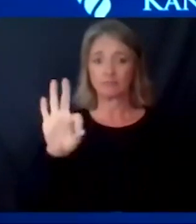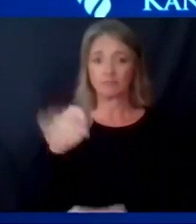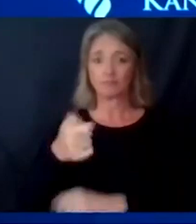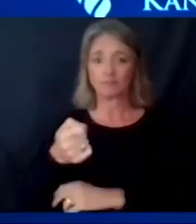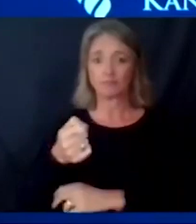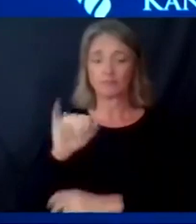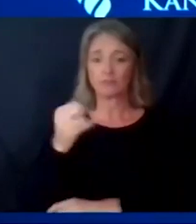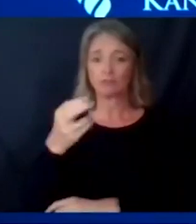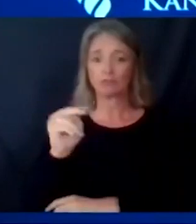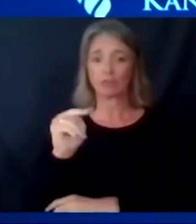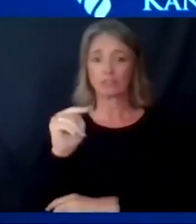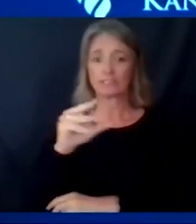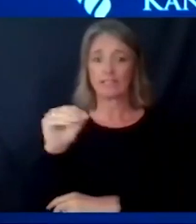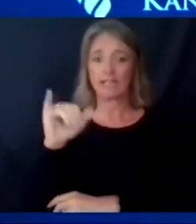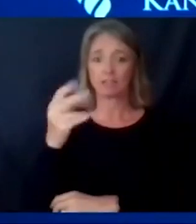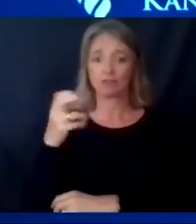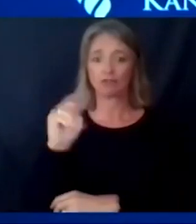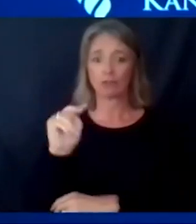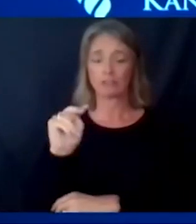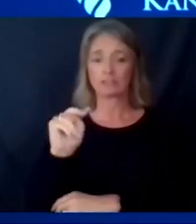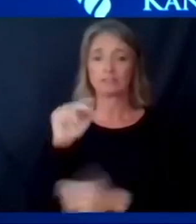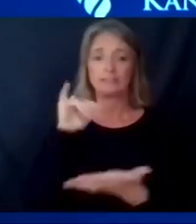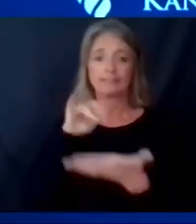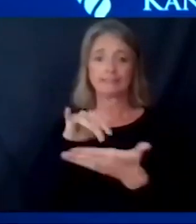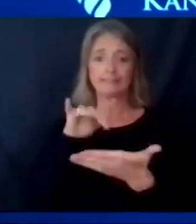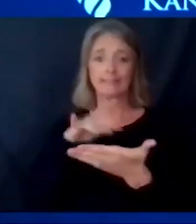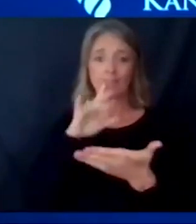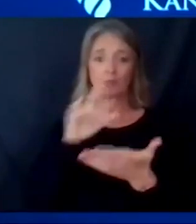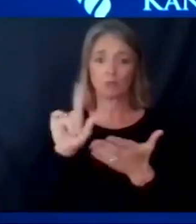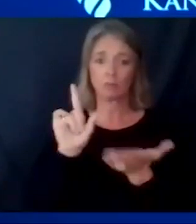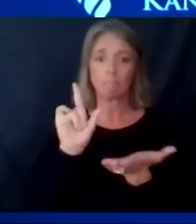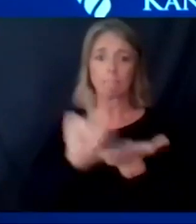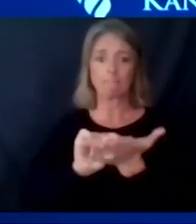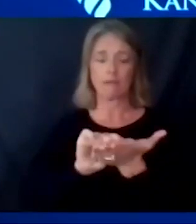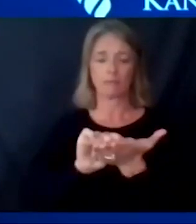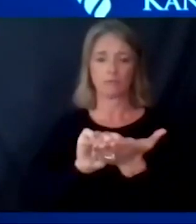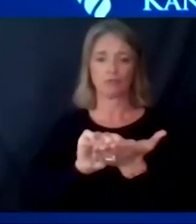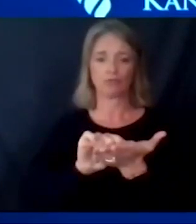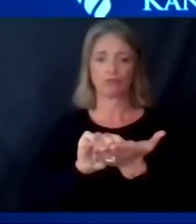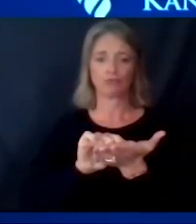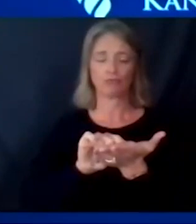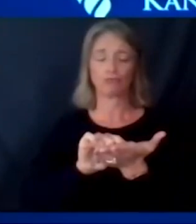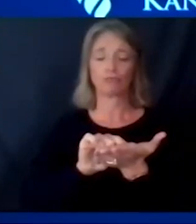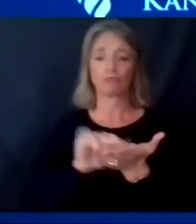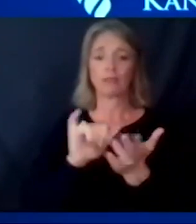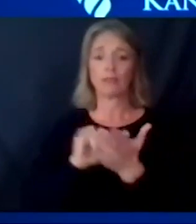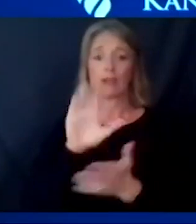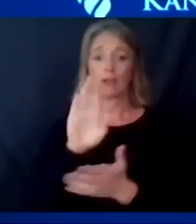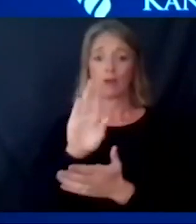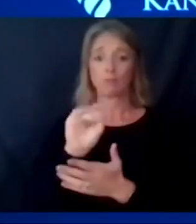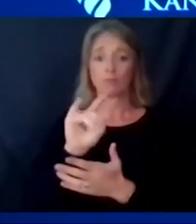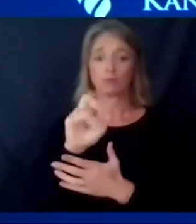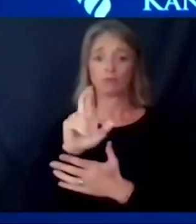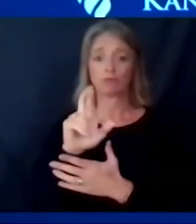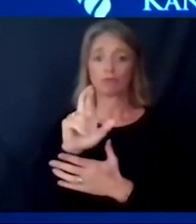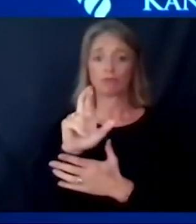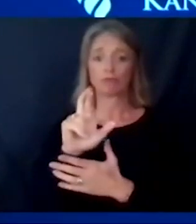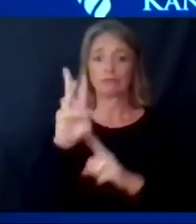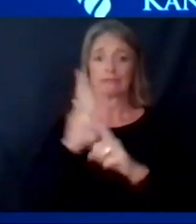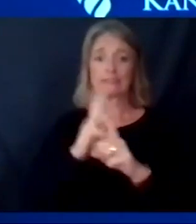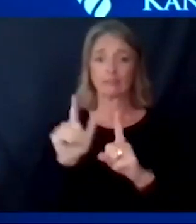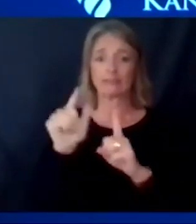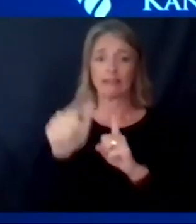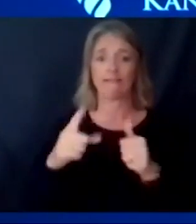morning. They say that they have a study that's soon to be published that found that a booster of their shot 6 months after the first